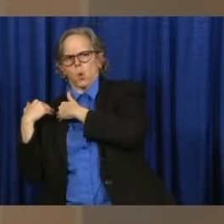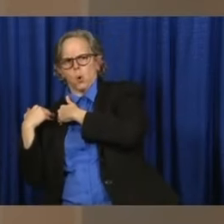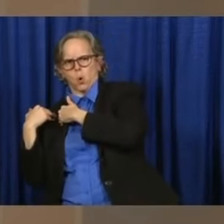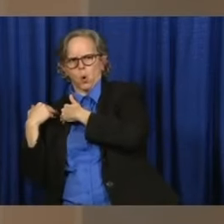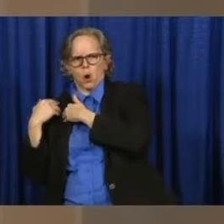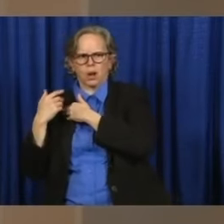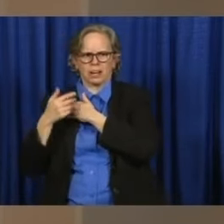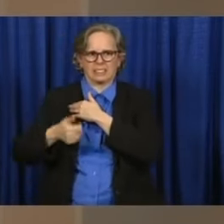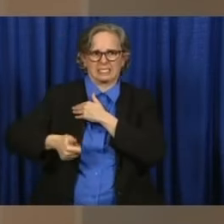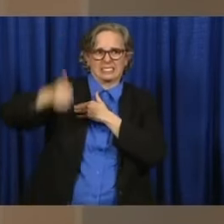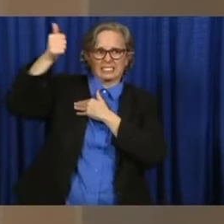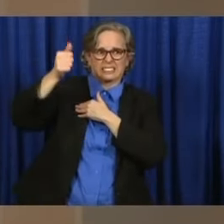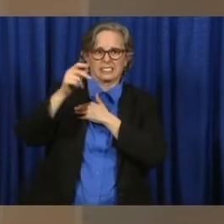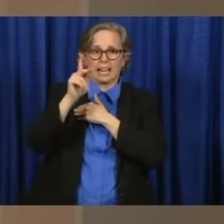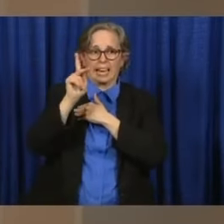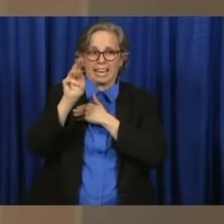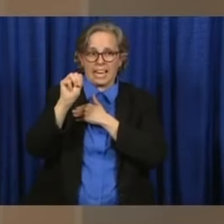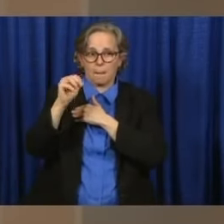ODJFS.